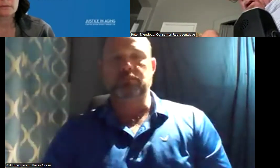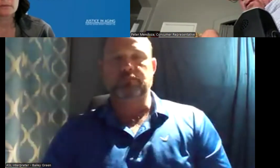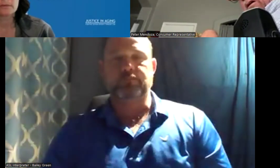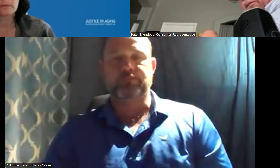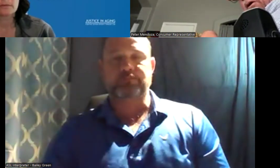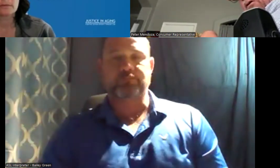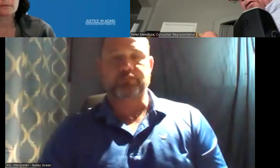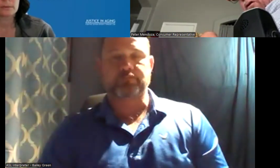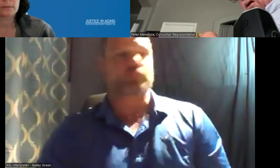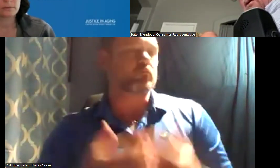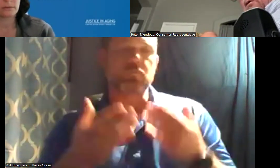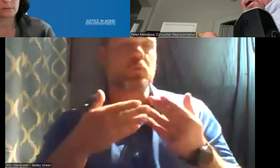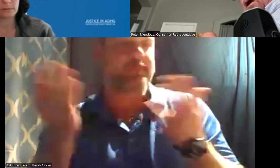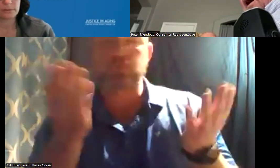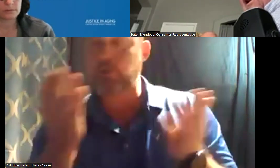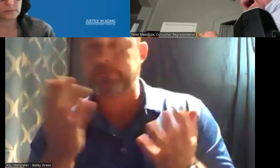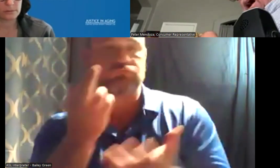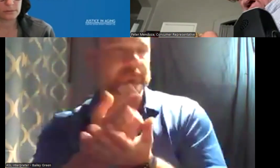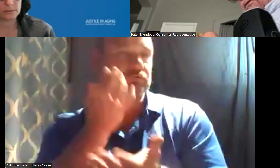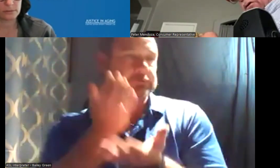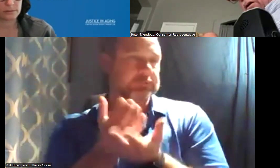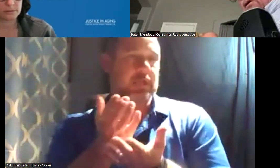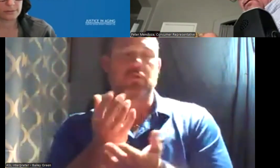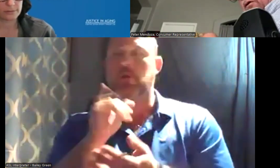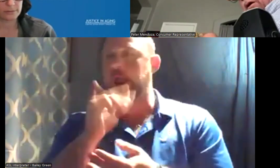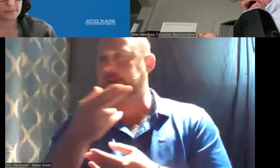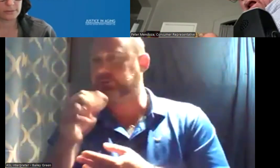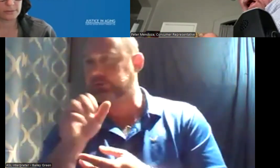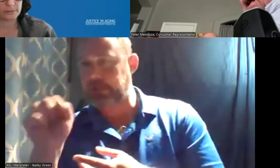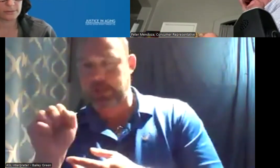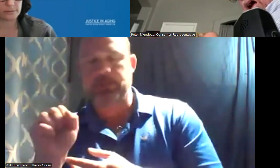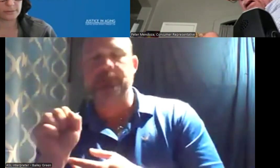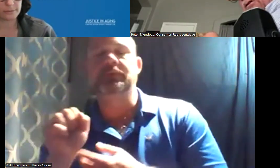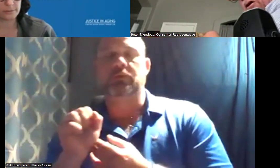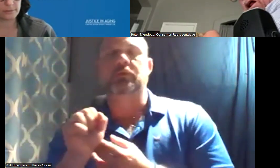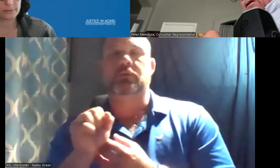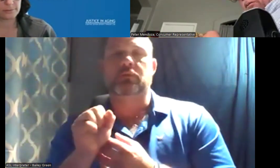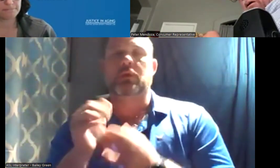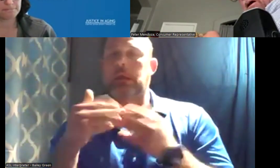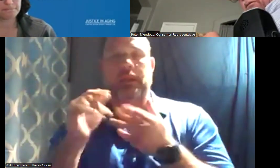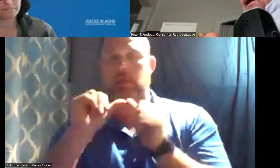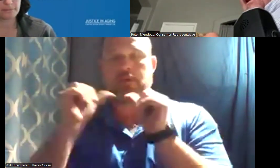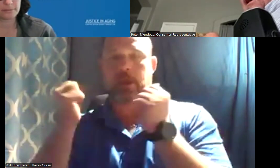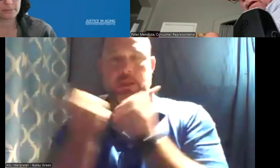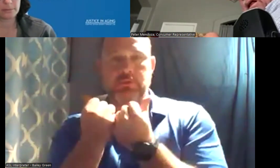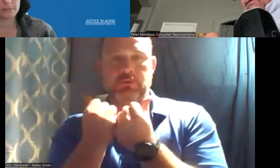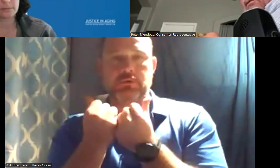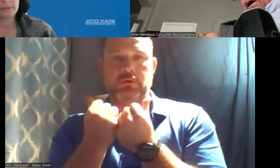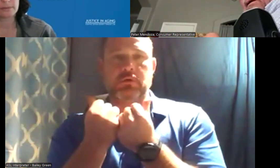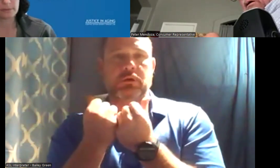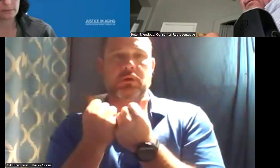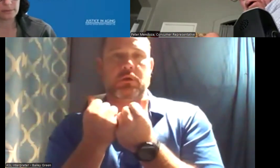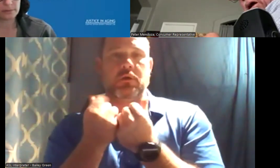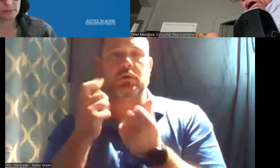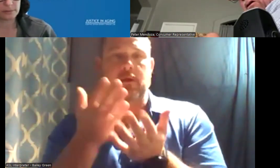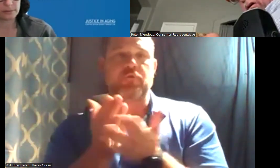whatever system, regional center or IHSS or any aging or any other program, need to have a right